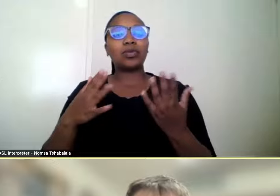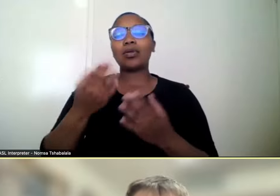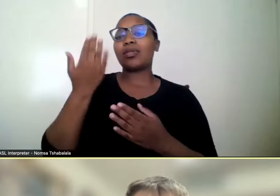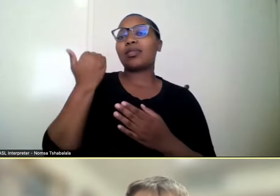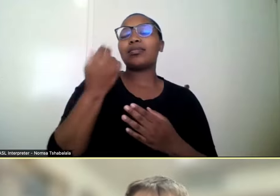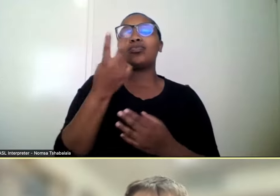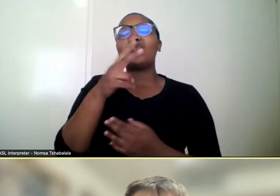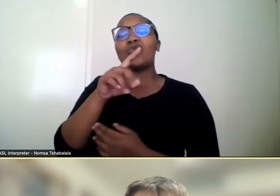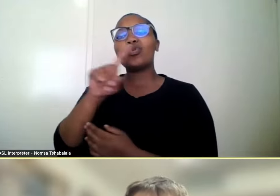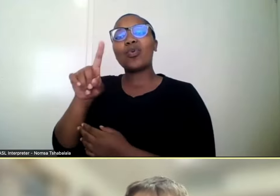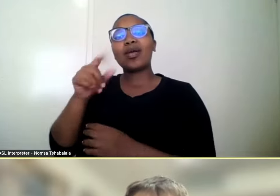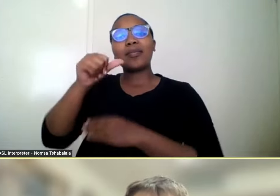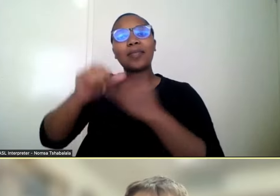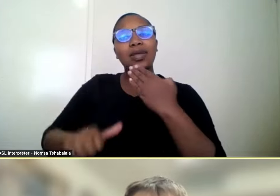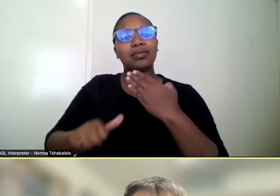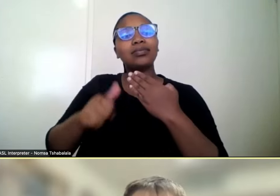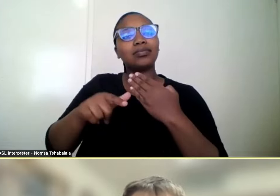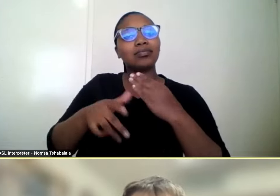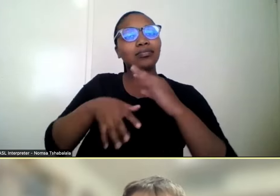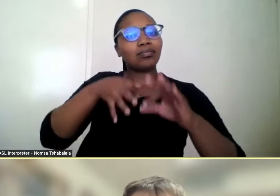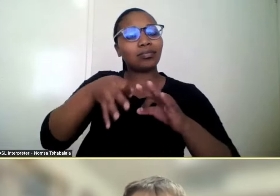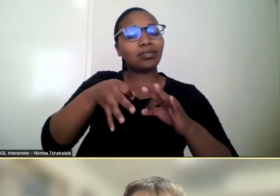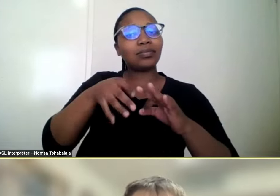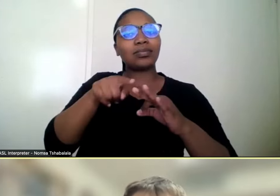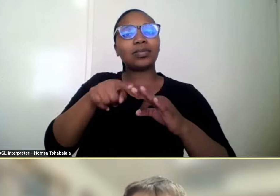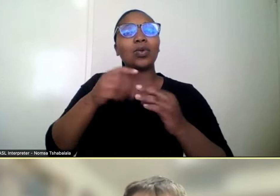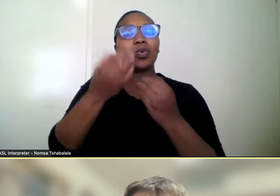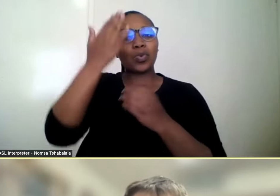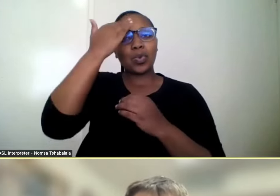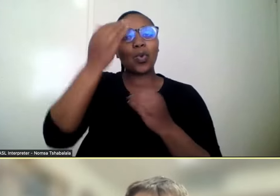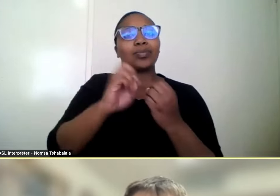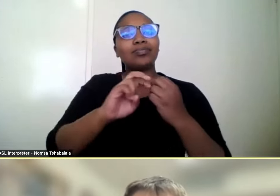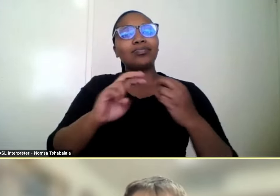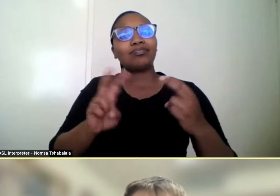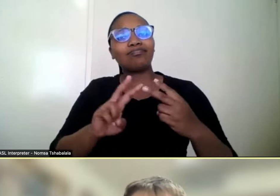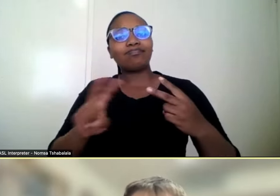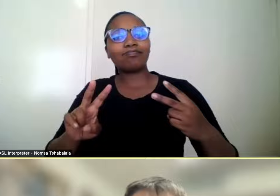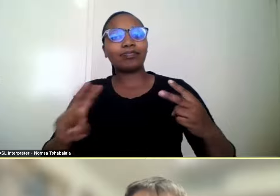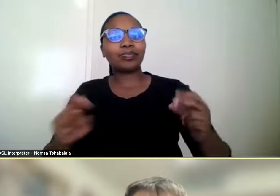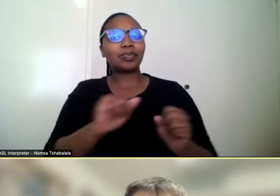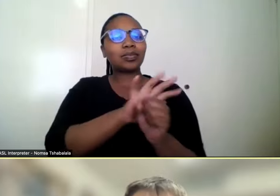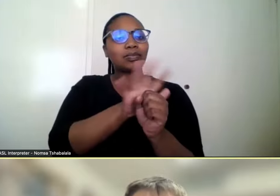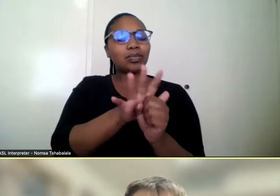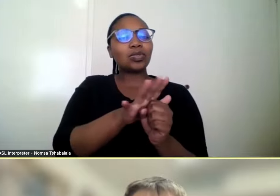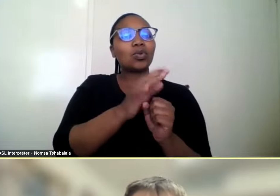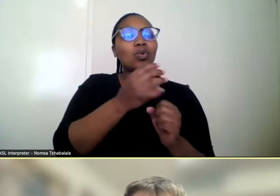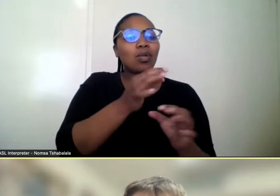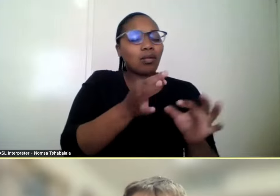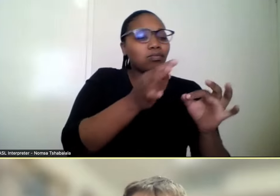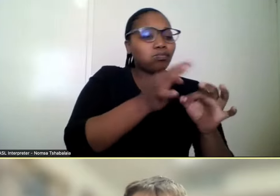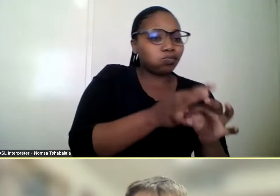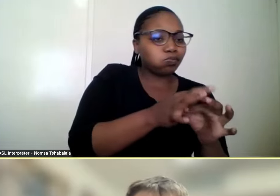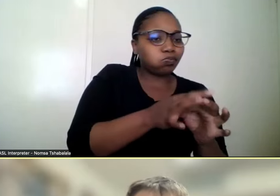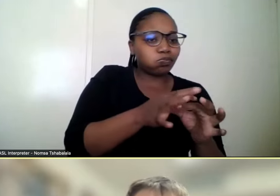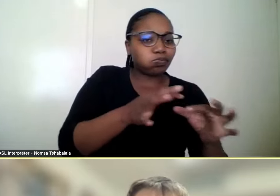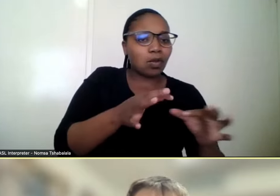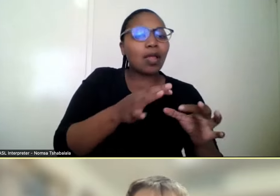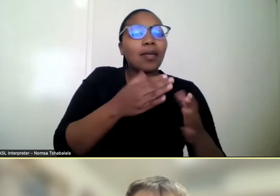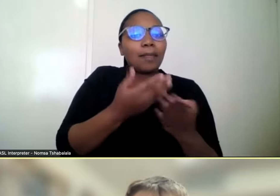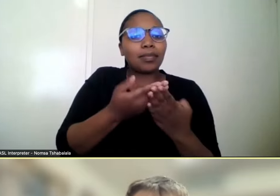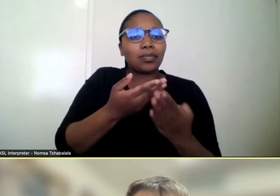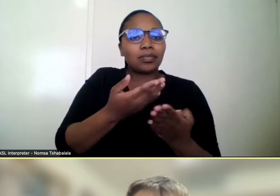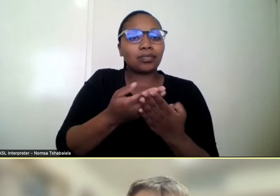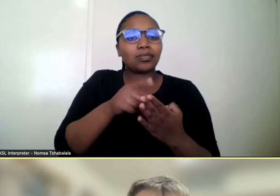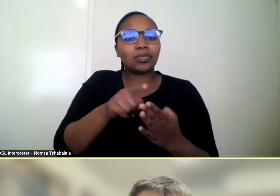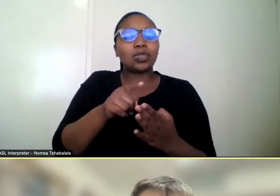know that several of the mutations in this new variant are likely associated with immune escape and with increased transmissibility.